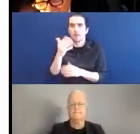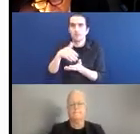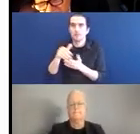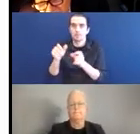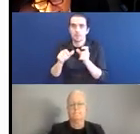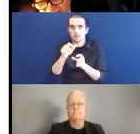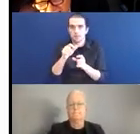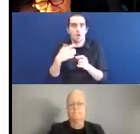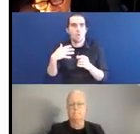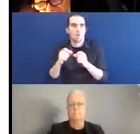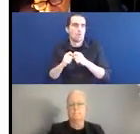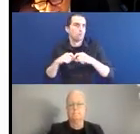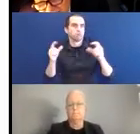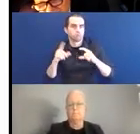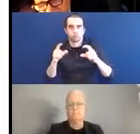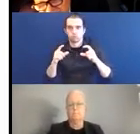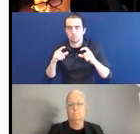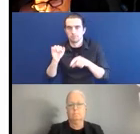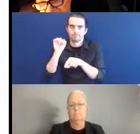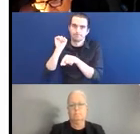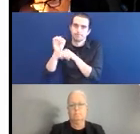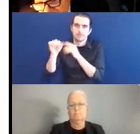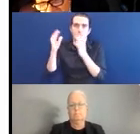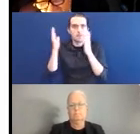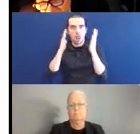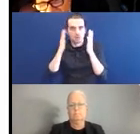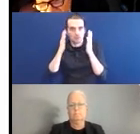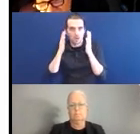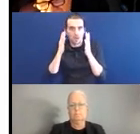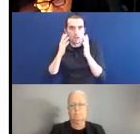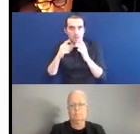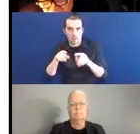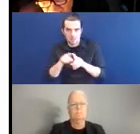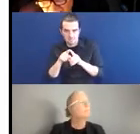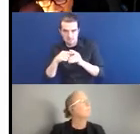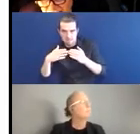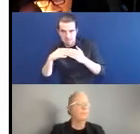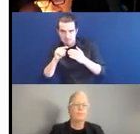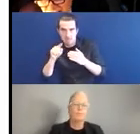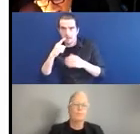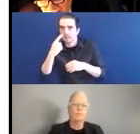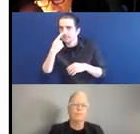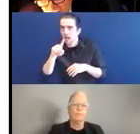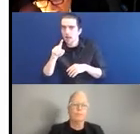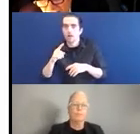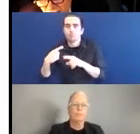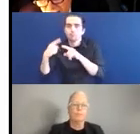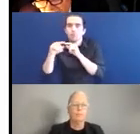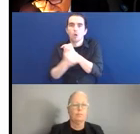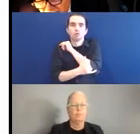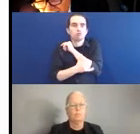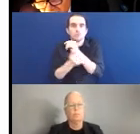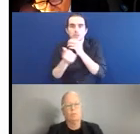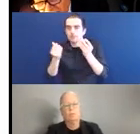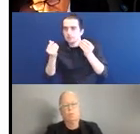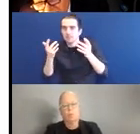at all. India is there with all its states, but it's not very large. And there is nowhere that's above